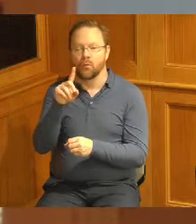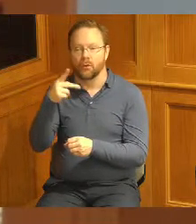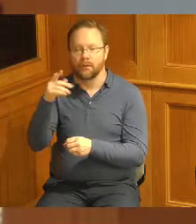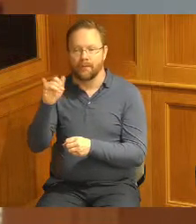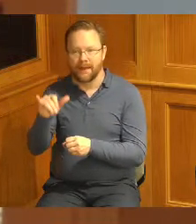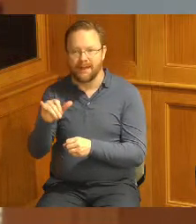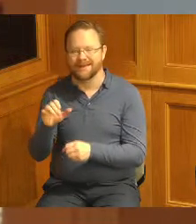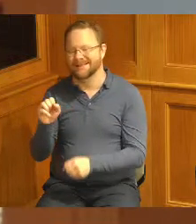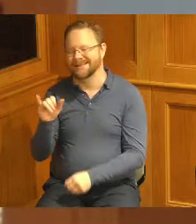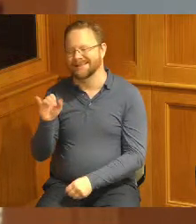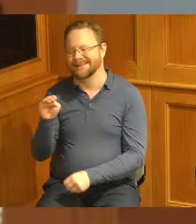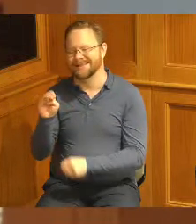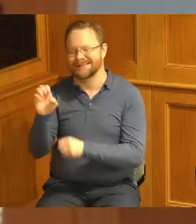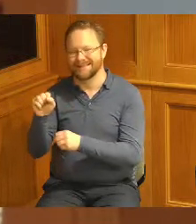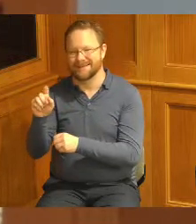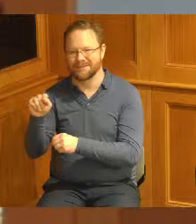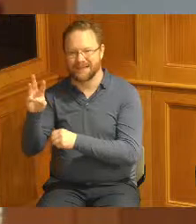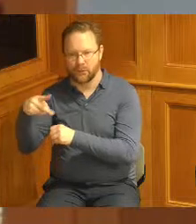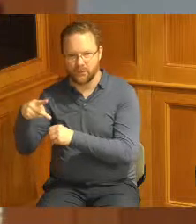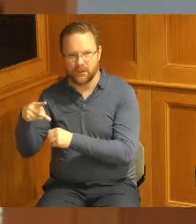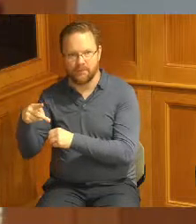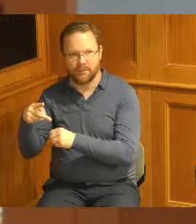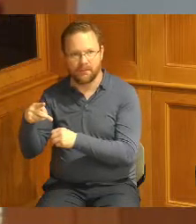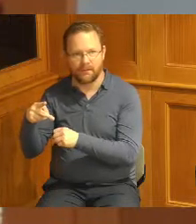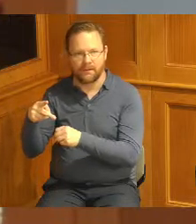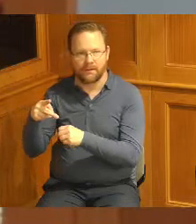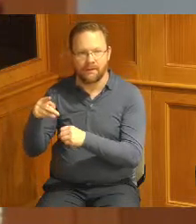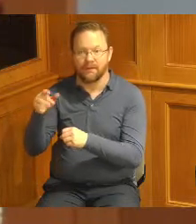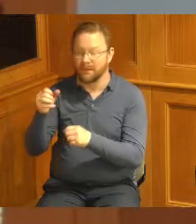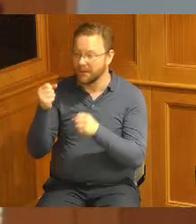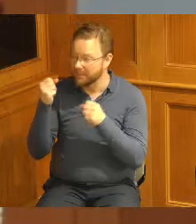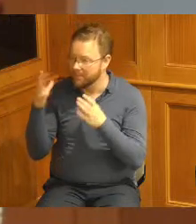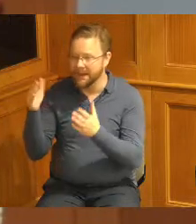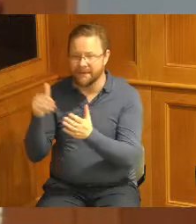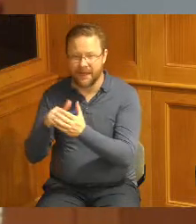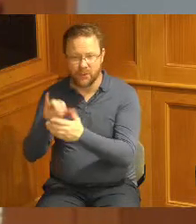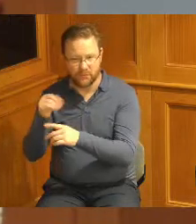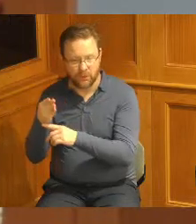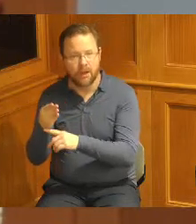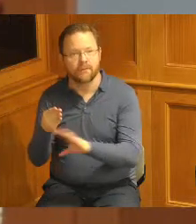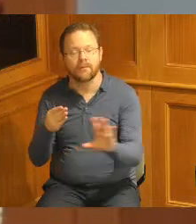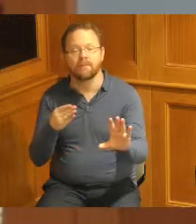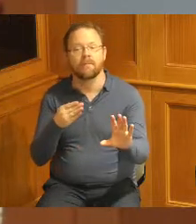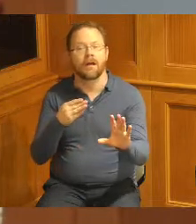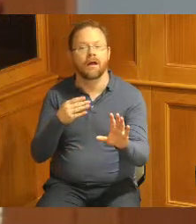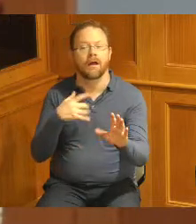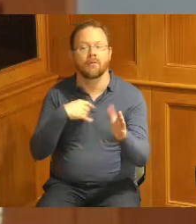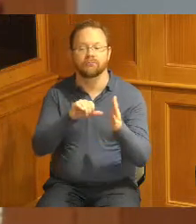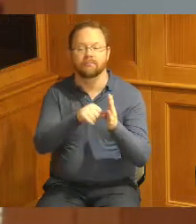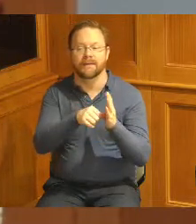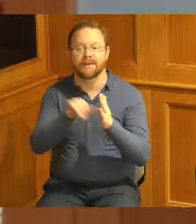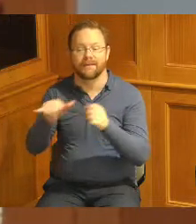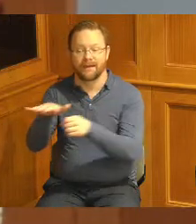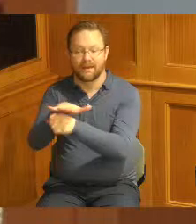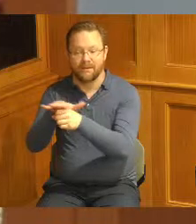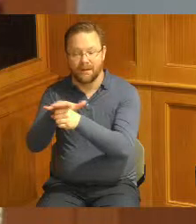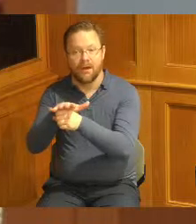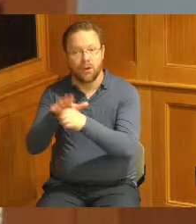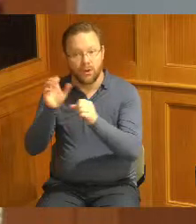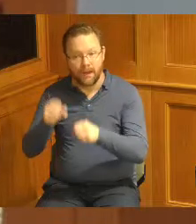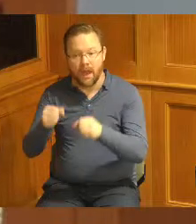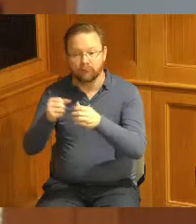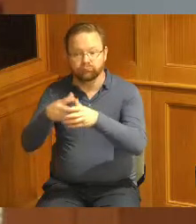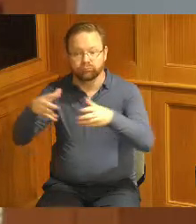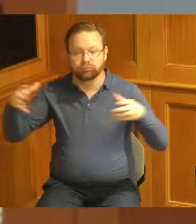Sims Township, and they've turned it into thousands of jobs. I should point out that this site has additional room for growth,